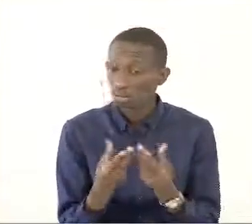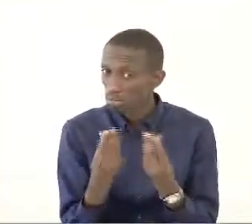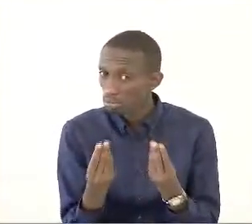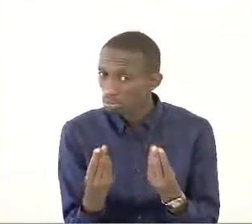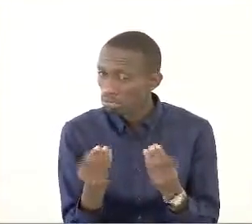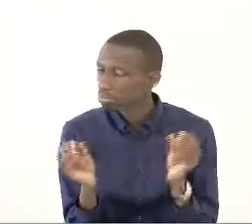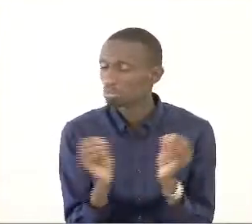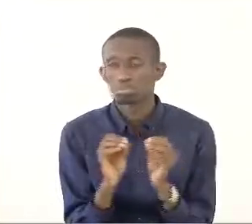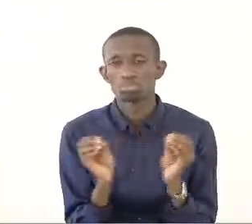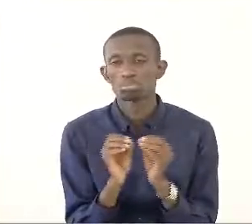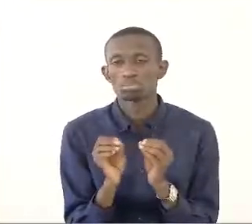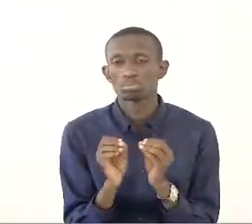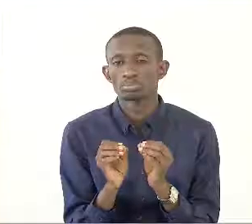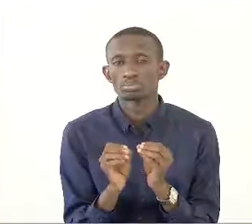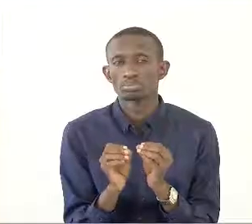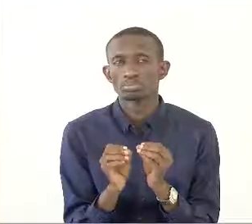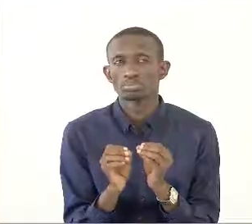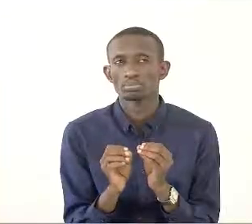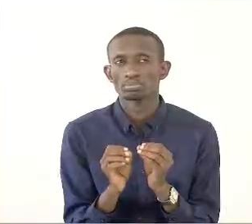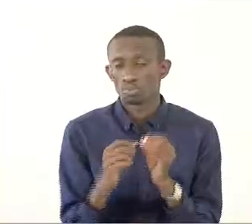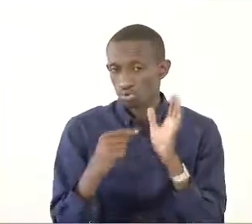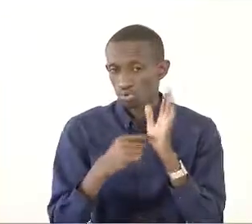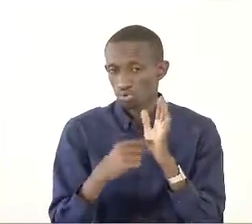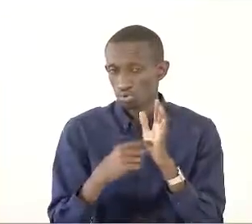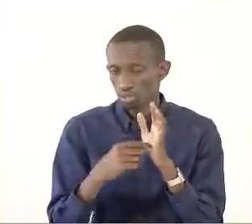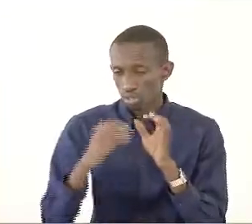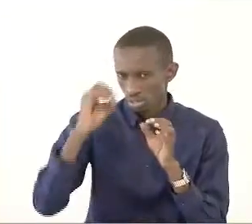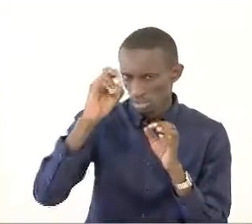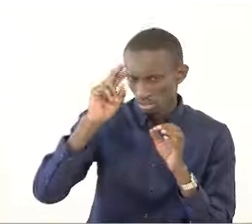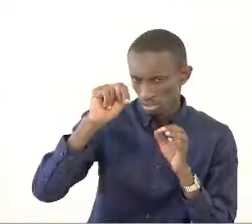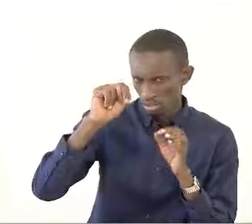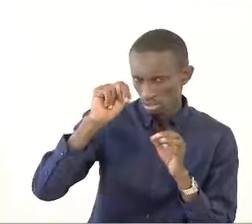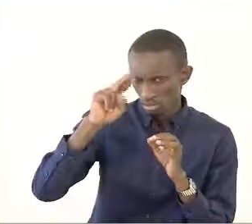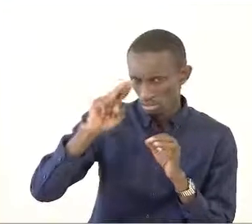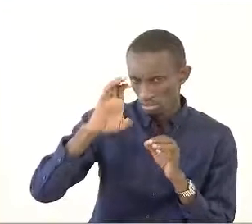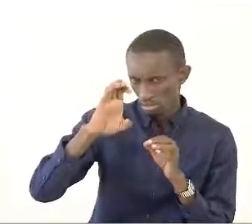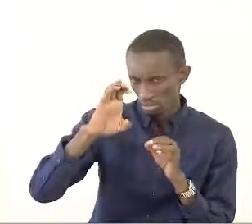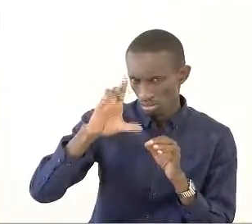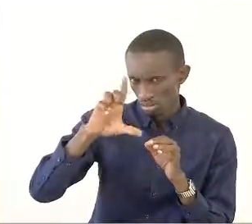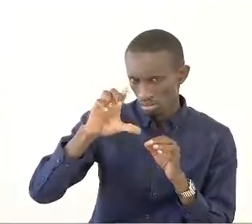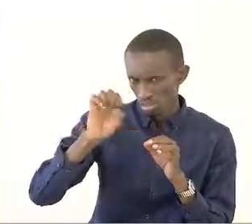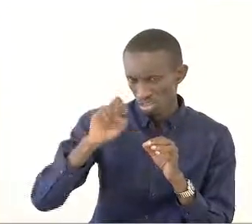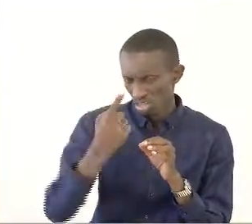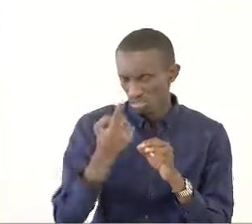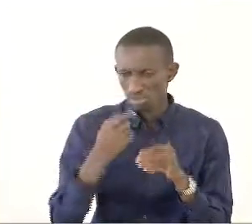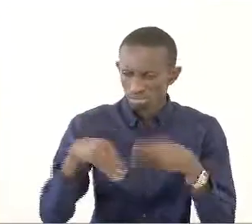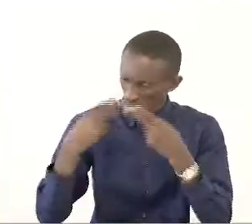for this nucleid, maybe let's say number 1 nucleid, and there is another nucleid, number 2.